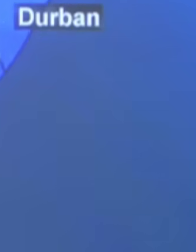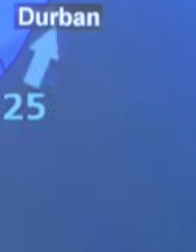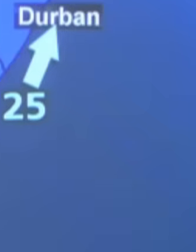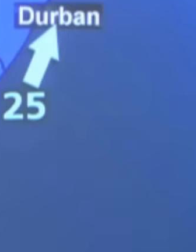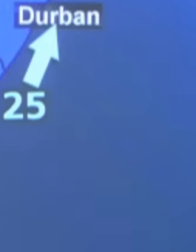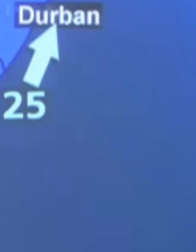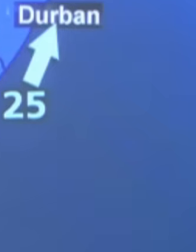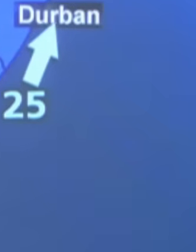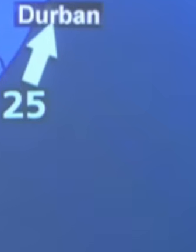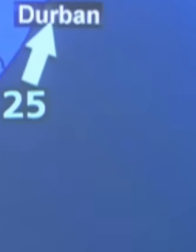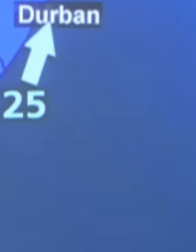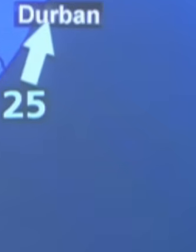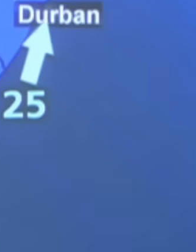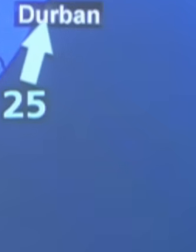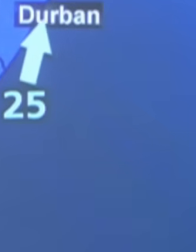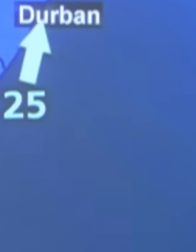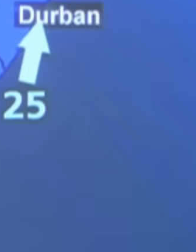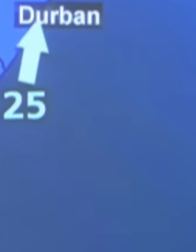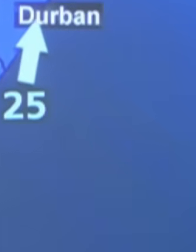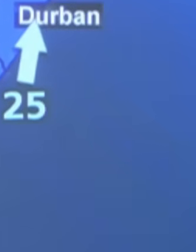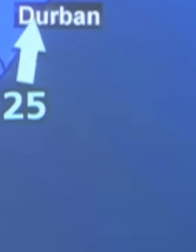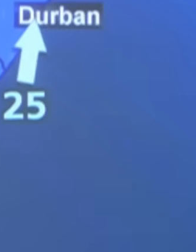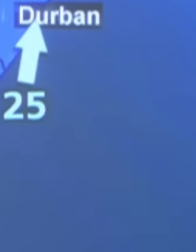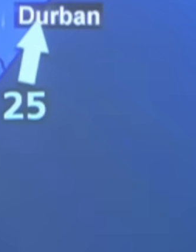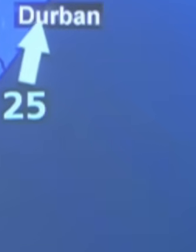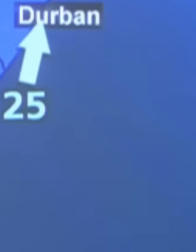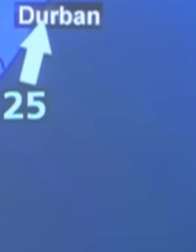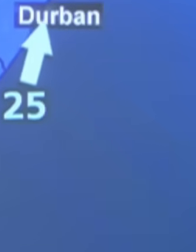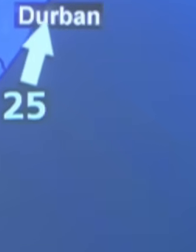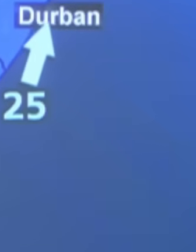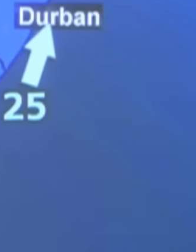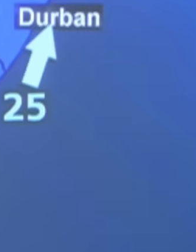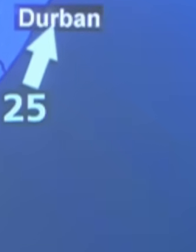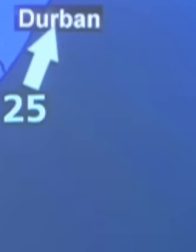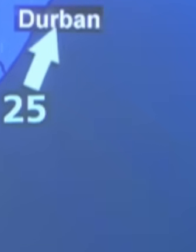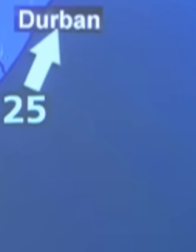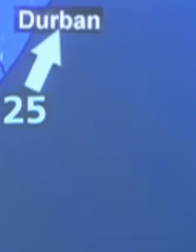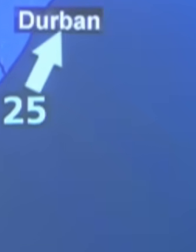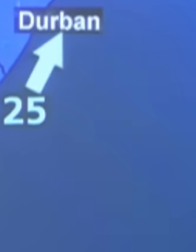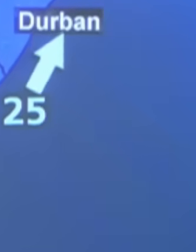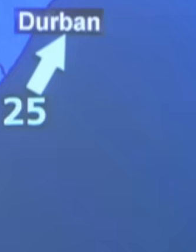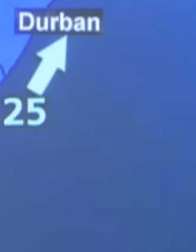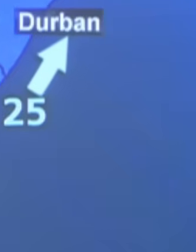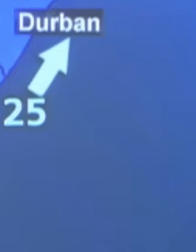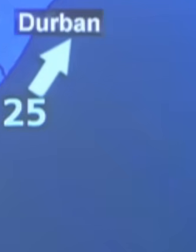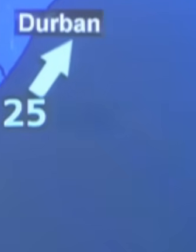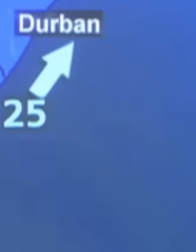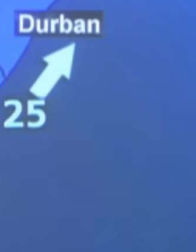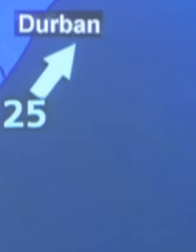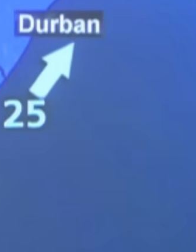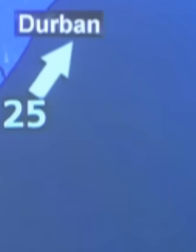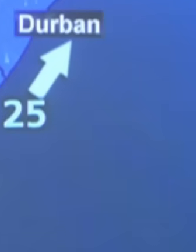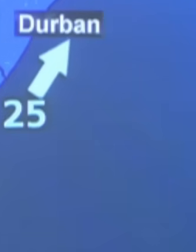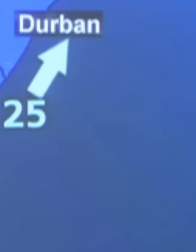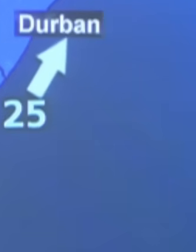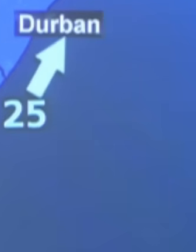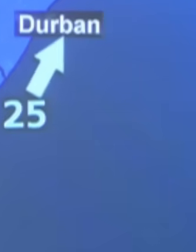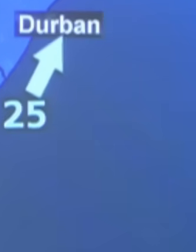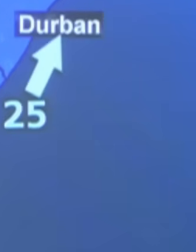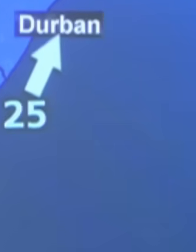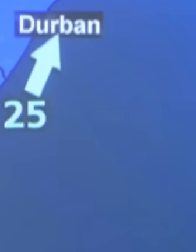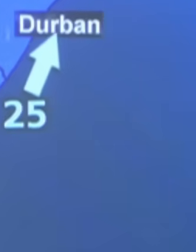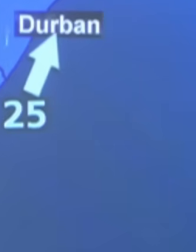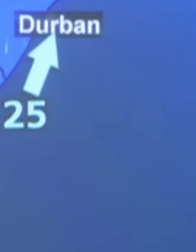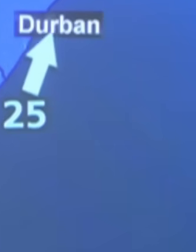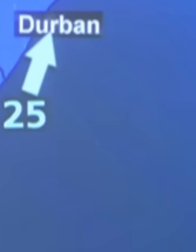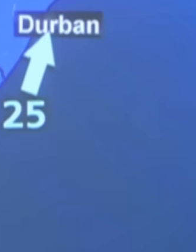matla di tla hle di tjale dukana ka boholo ba Freestata di nyolo tla fihla hona ka Mafikeng se tsela hore ka Pretoria Momodi wa fihla hona ka Polokwane tle bele fela dibula